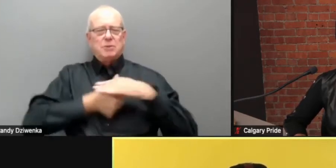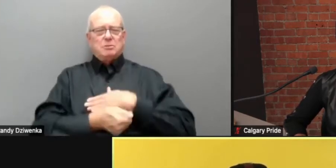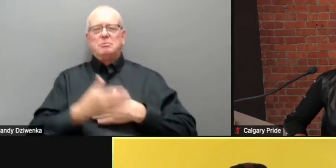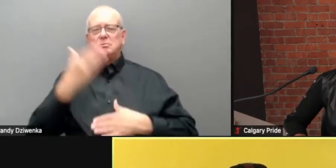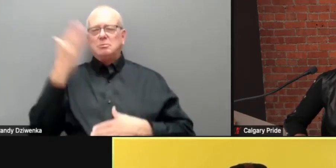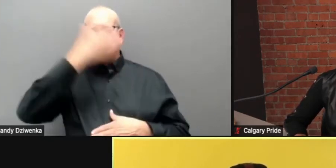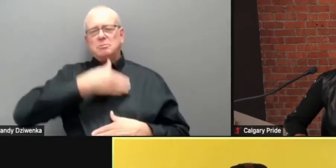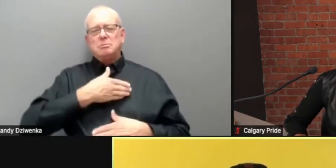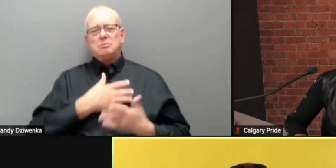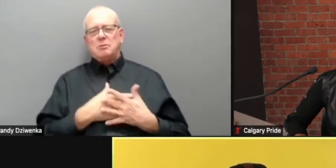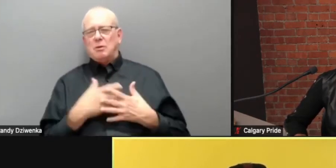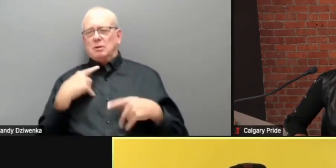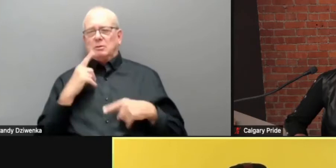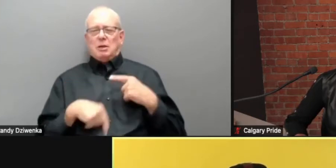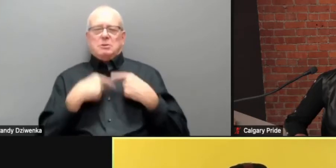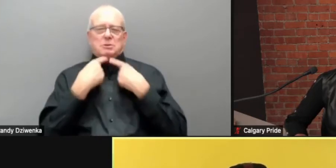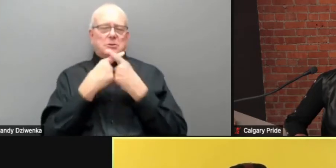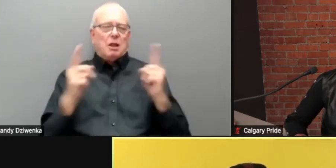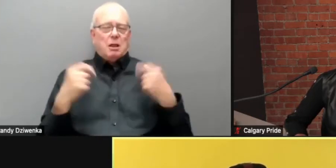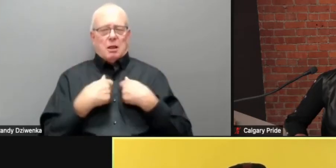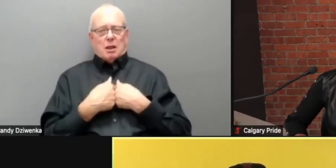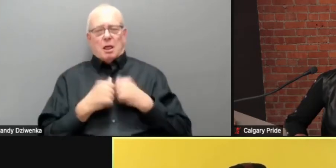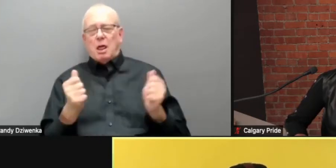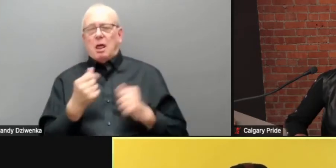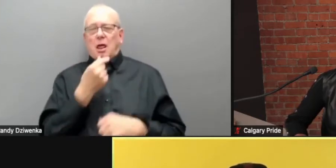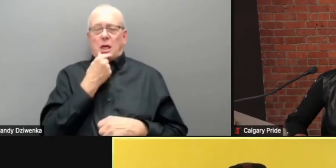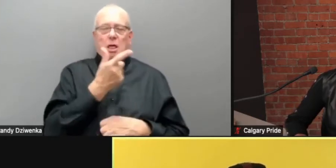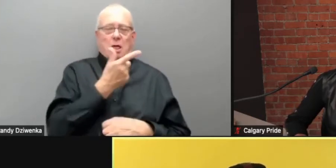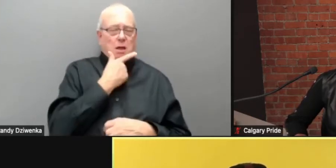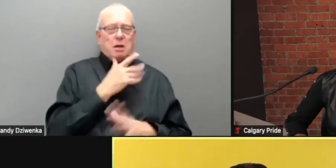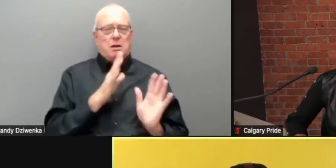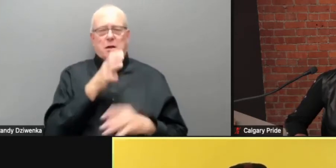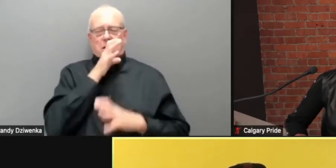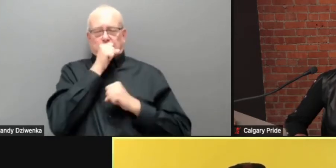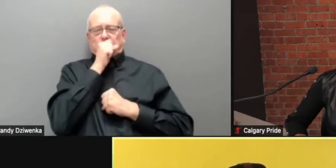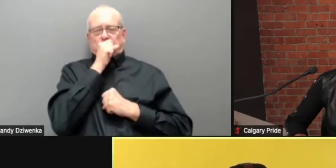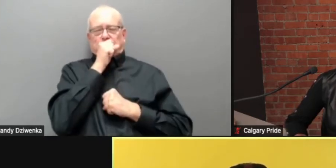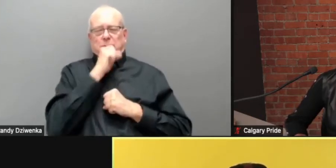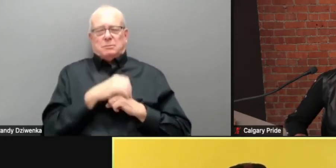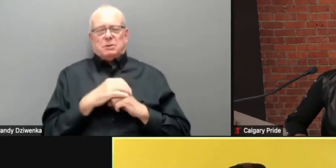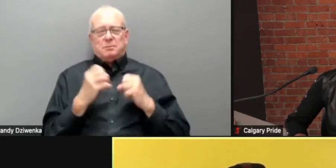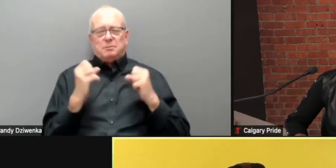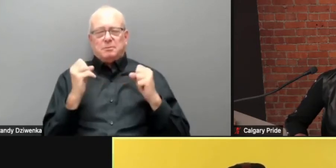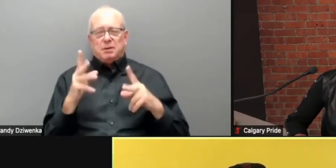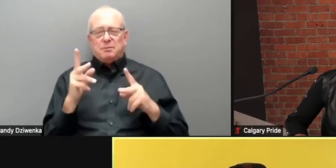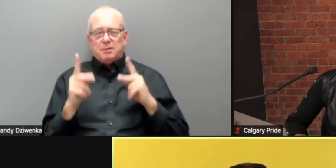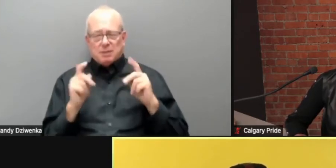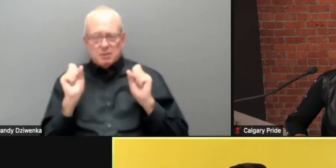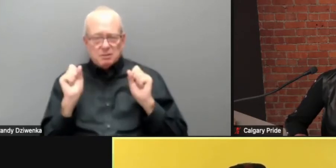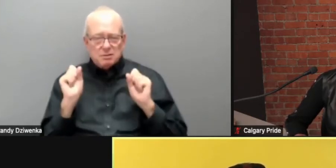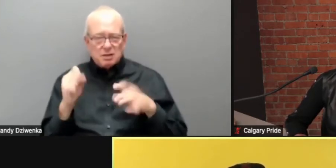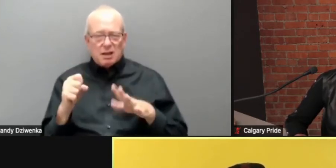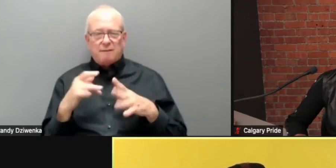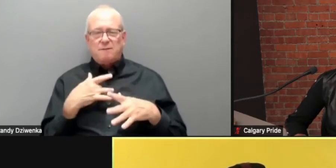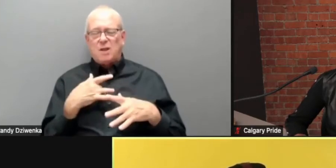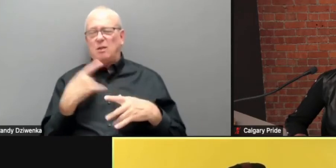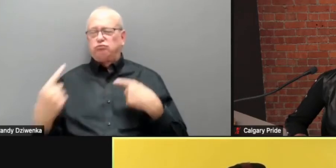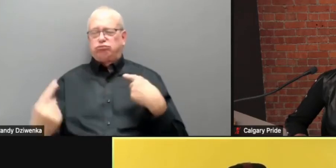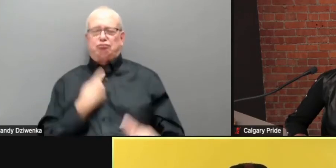attacked. We are discriminated at work, at home, at workplace, at education systems,